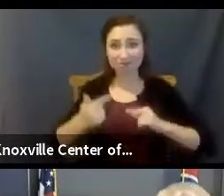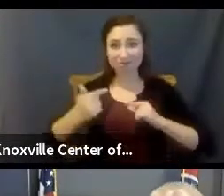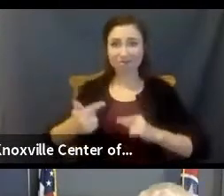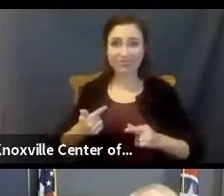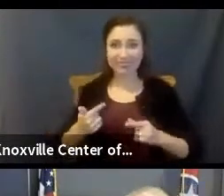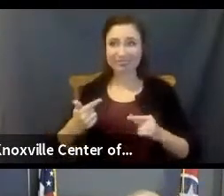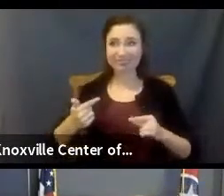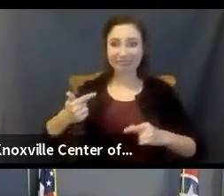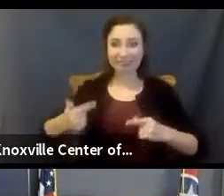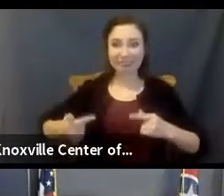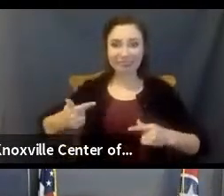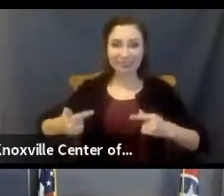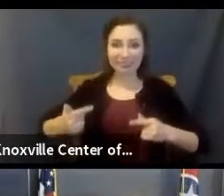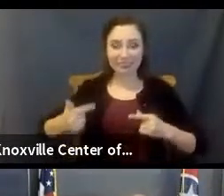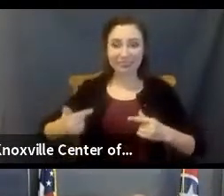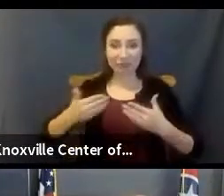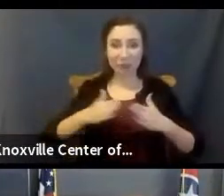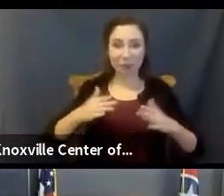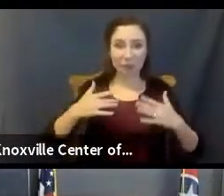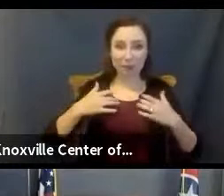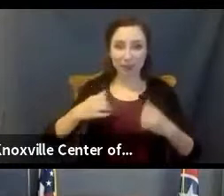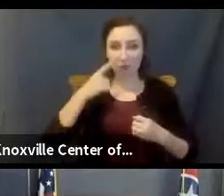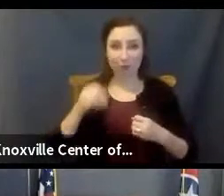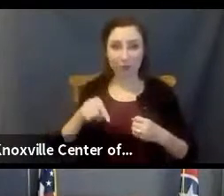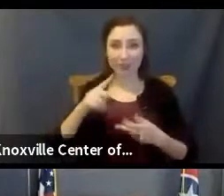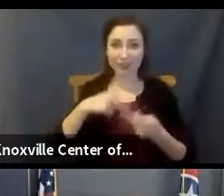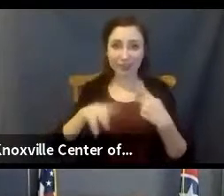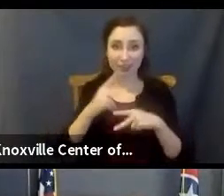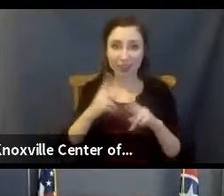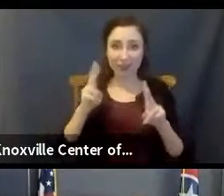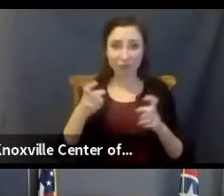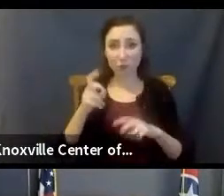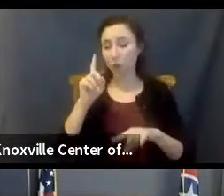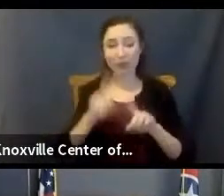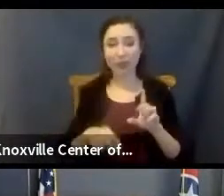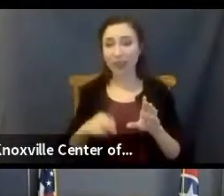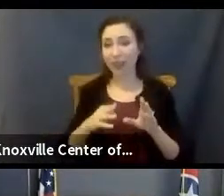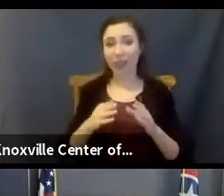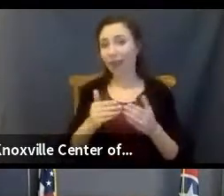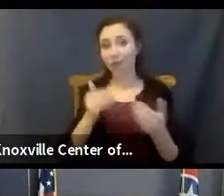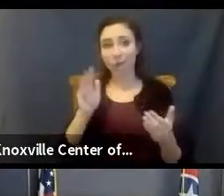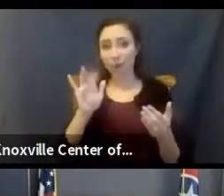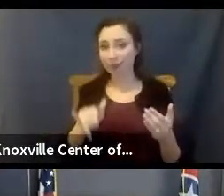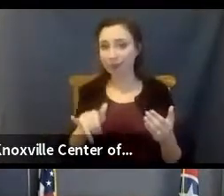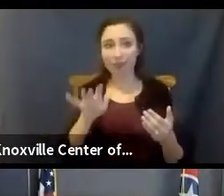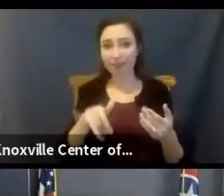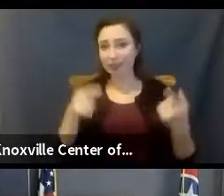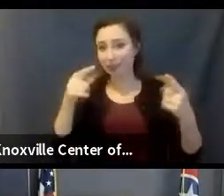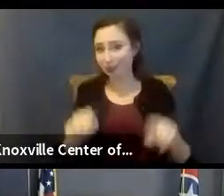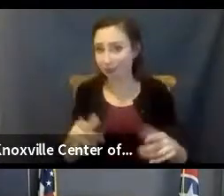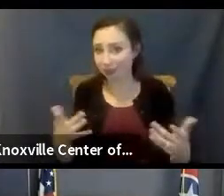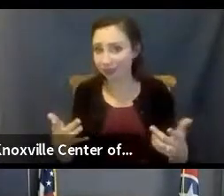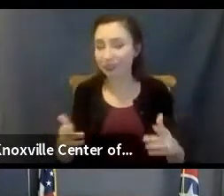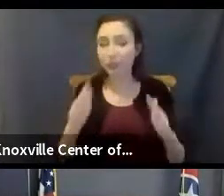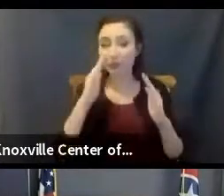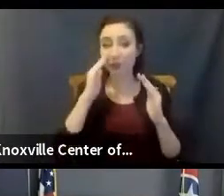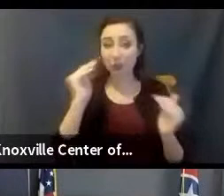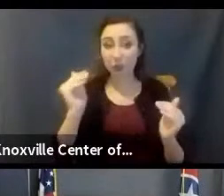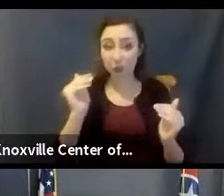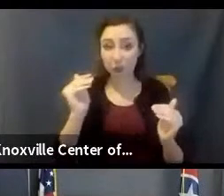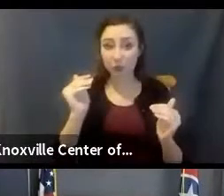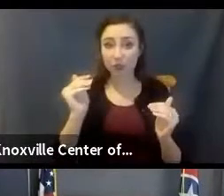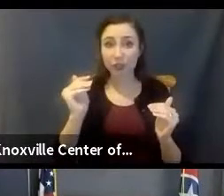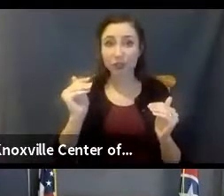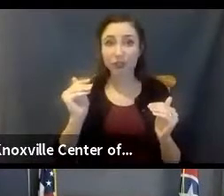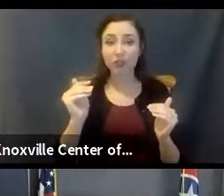health and these types of issues. I mean, we can't escape that. That's just where we are right now. And so, you know, with the hope of,